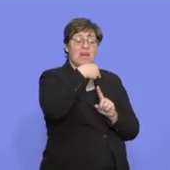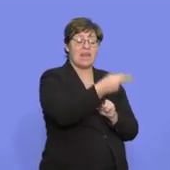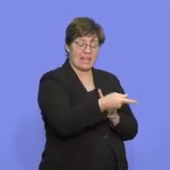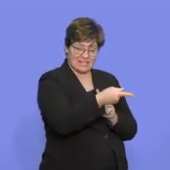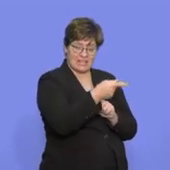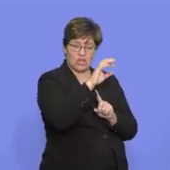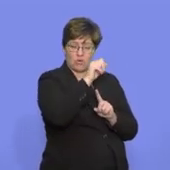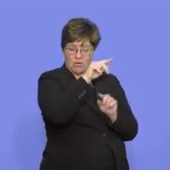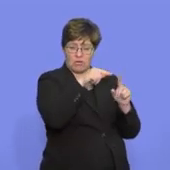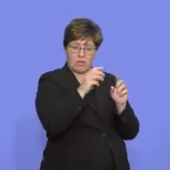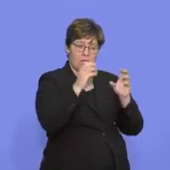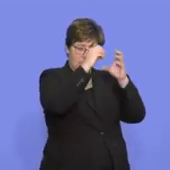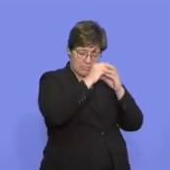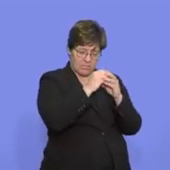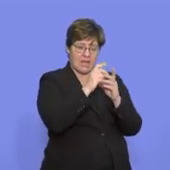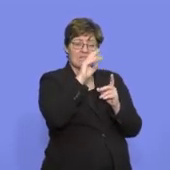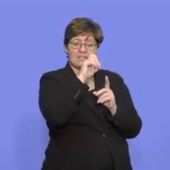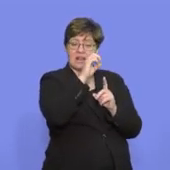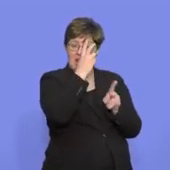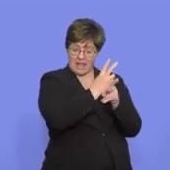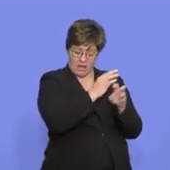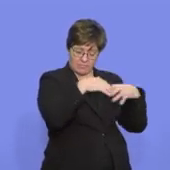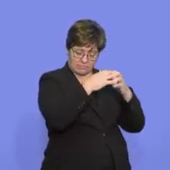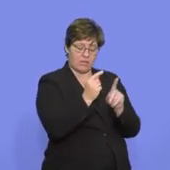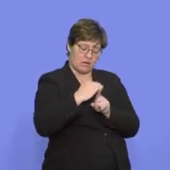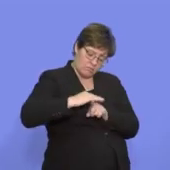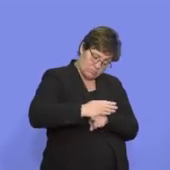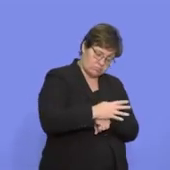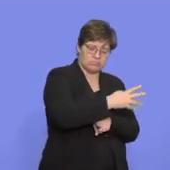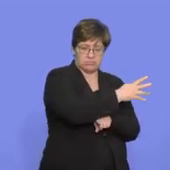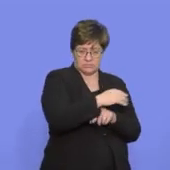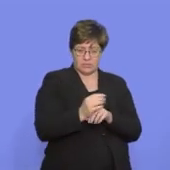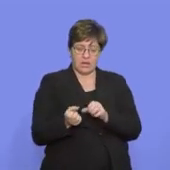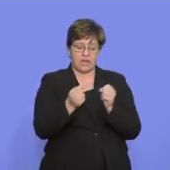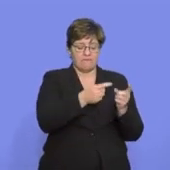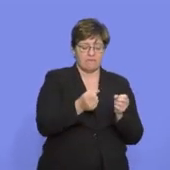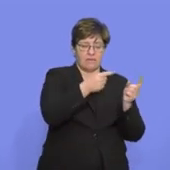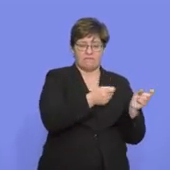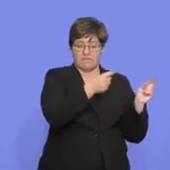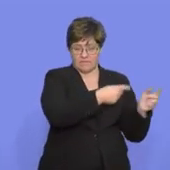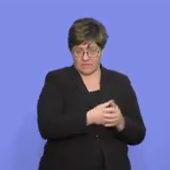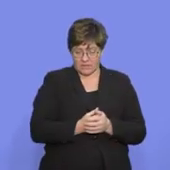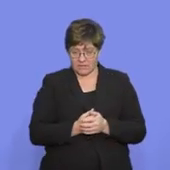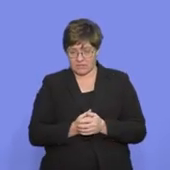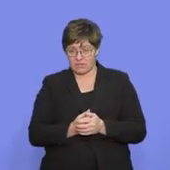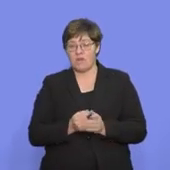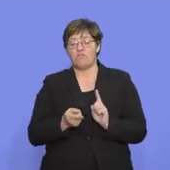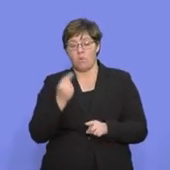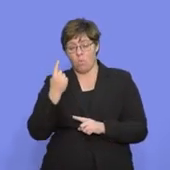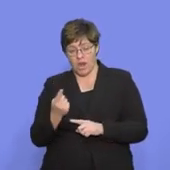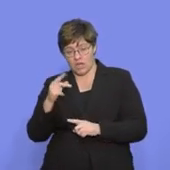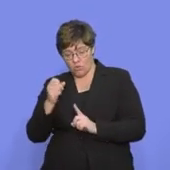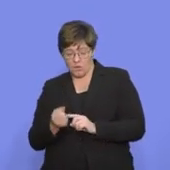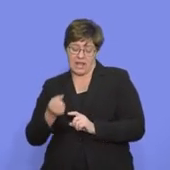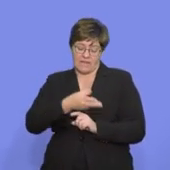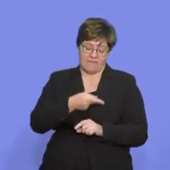little vesicle again and it moves on, right? So that is how basically a nerve impulse will be transmitted from one neuron to the